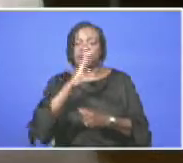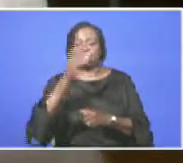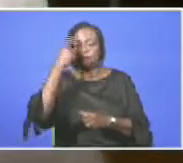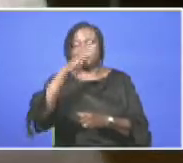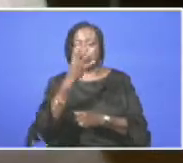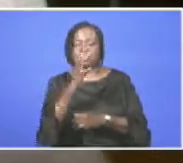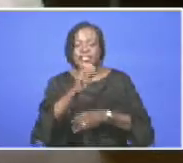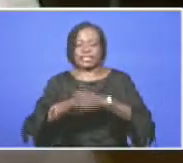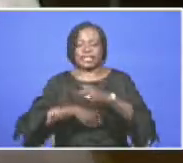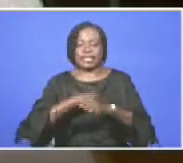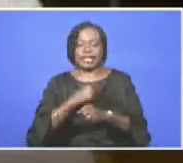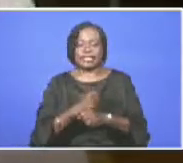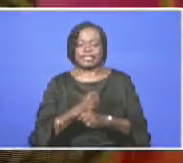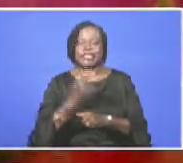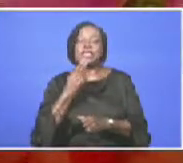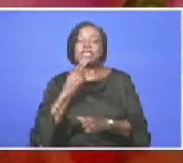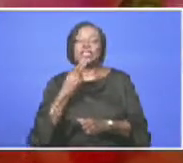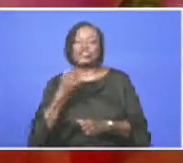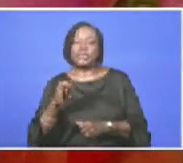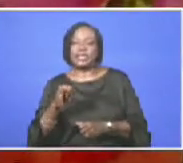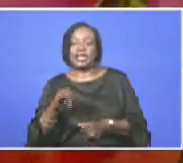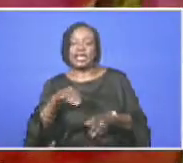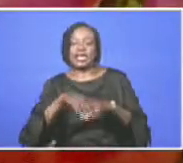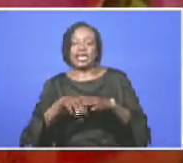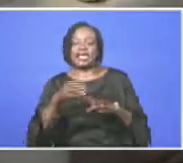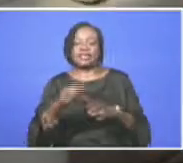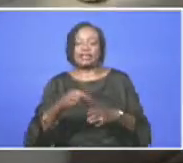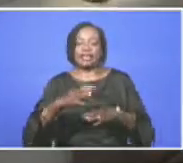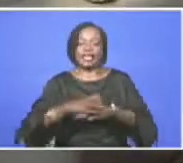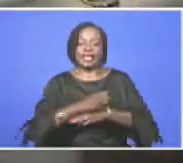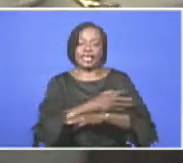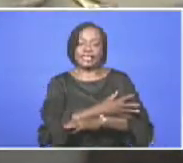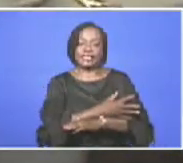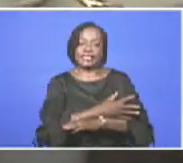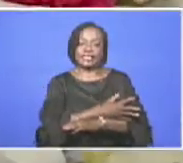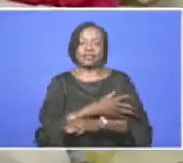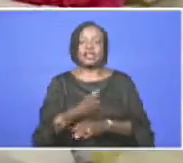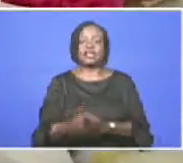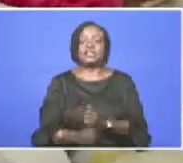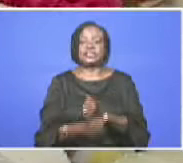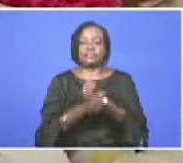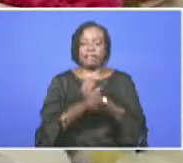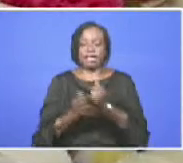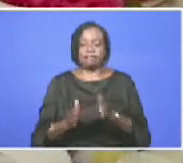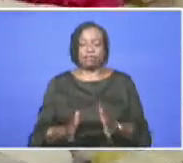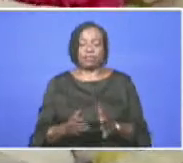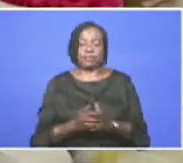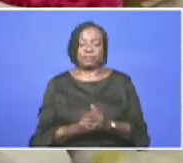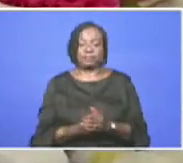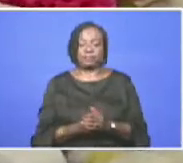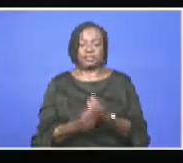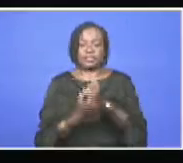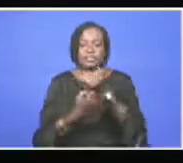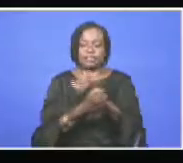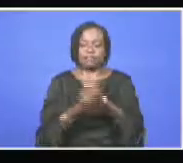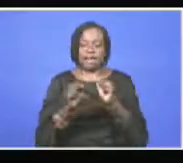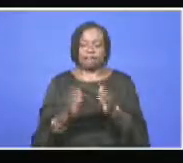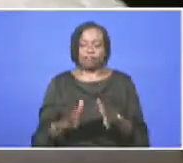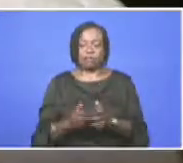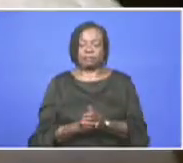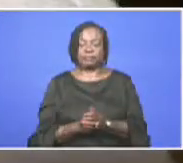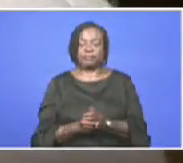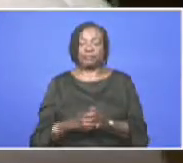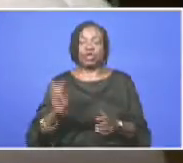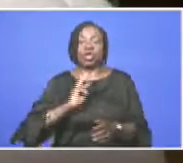Sweeting, who is also a cancer survivor, says she knows the importance of having support once diagnosed. We